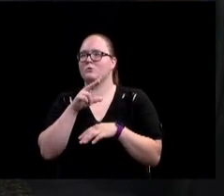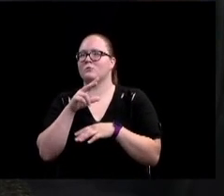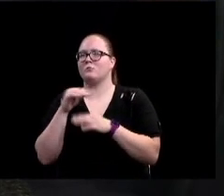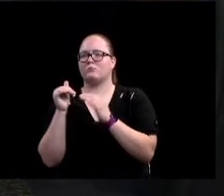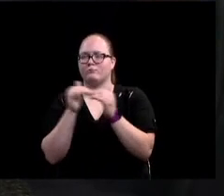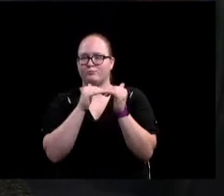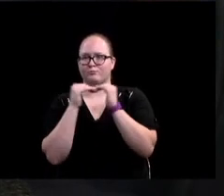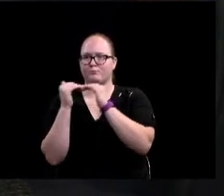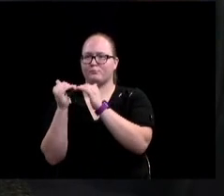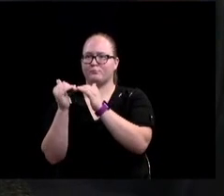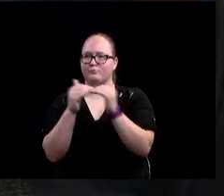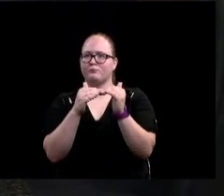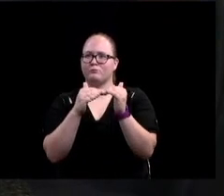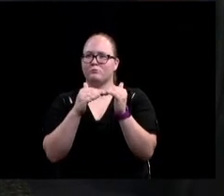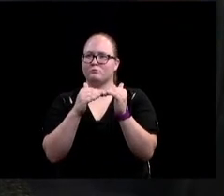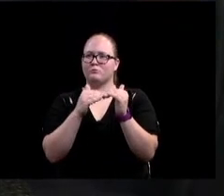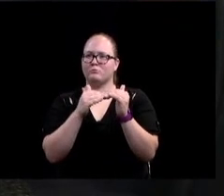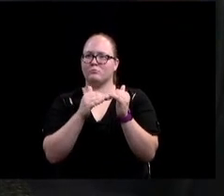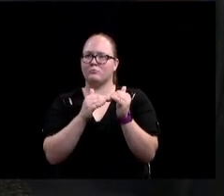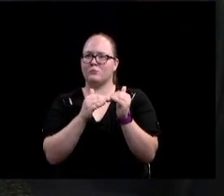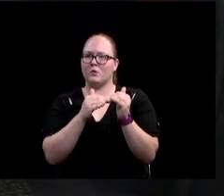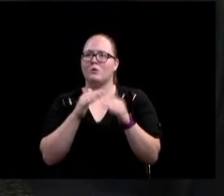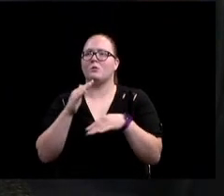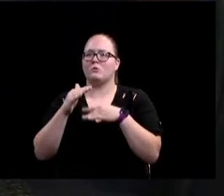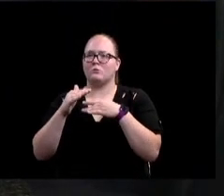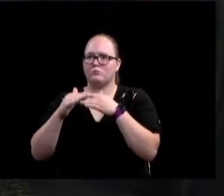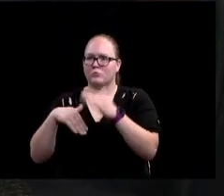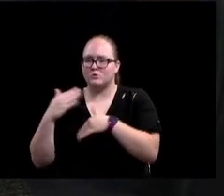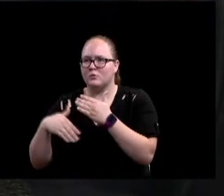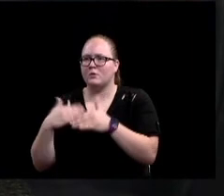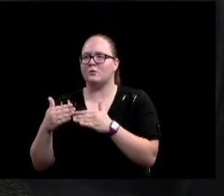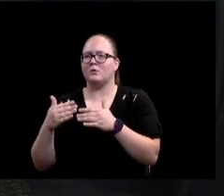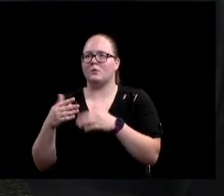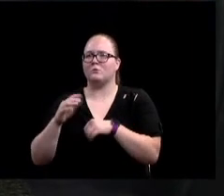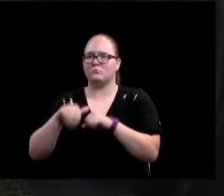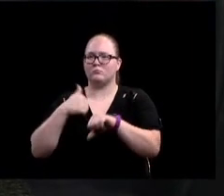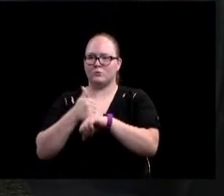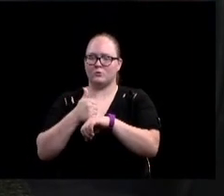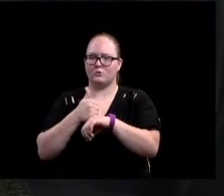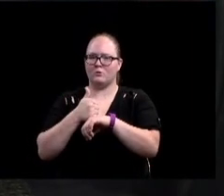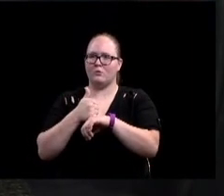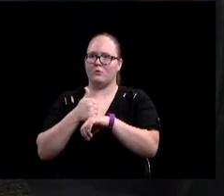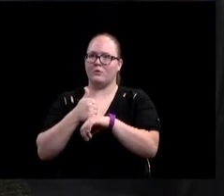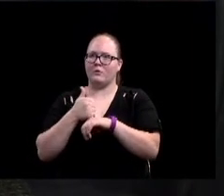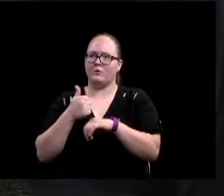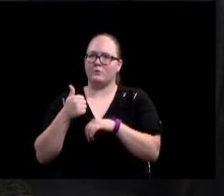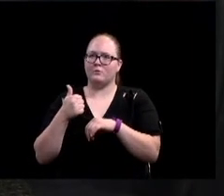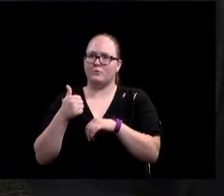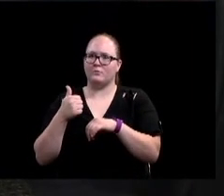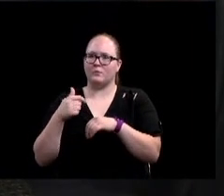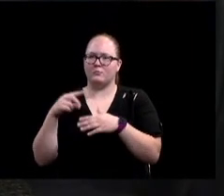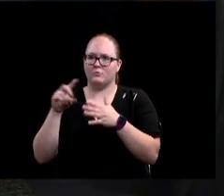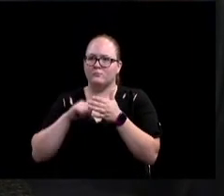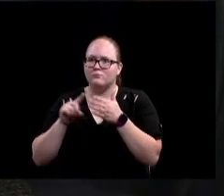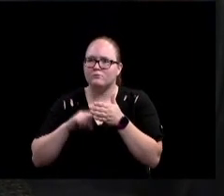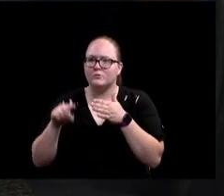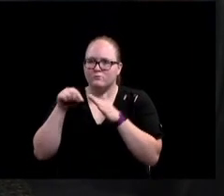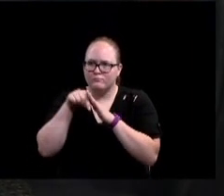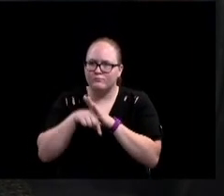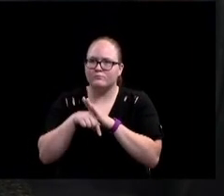processes. We try to be very thorough in our investigations, and we try to consider all of the issues at